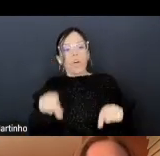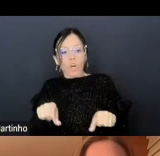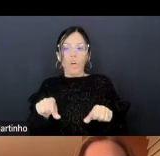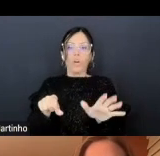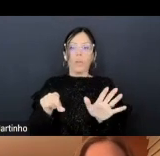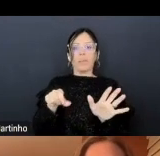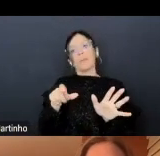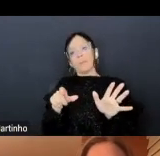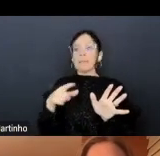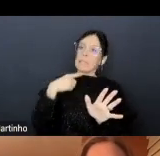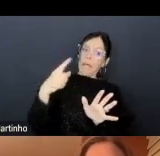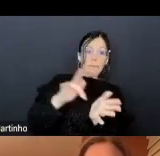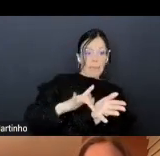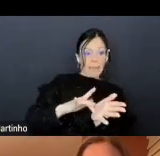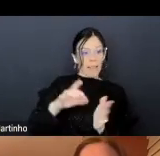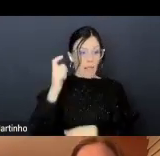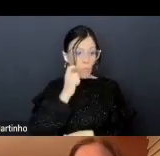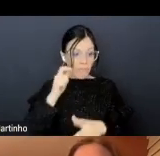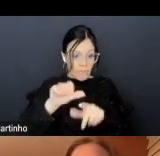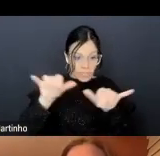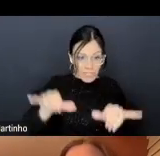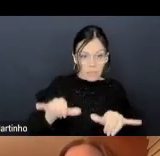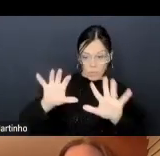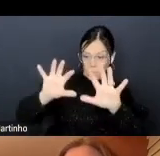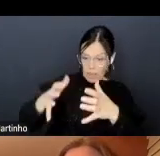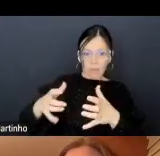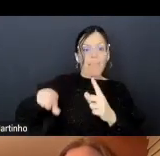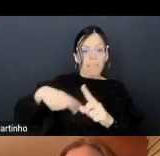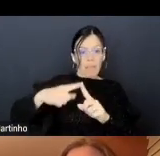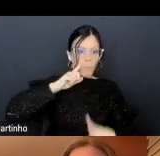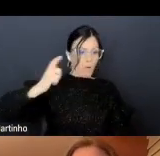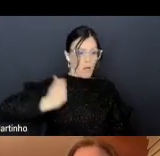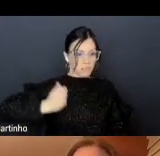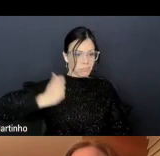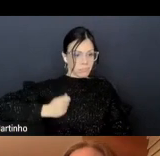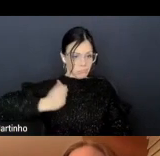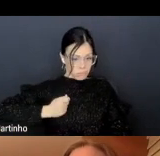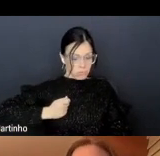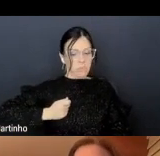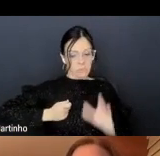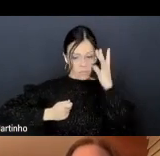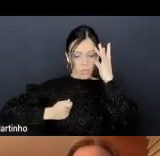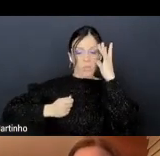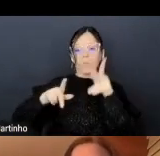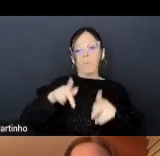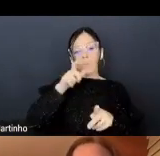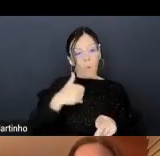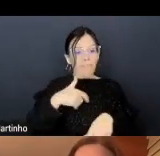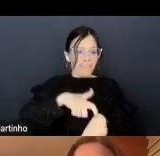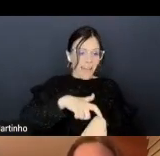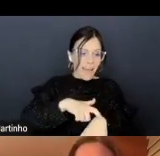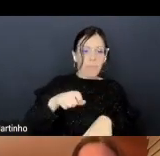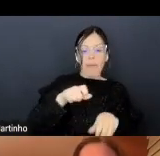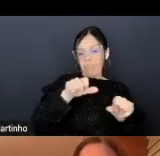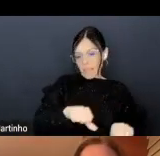categorize themselves as such and receive entitlements and benefits so people who have the time and the